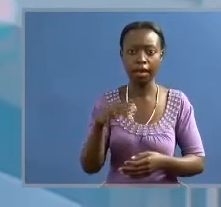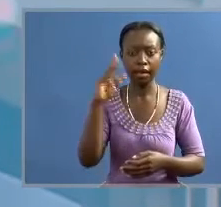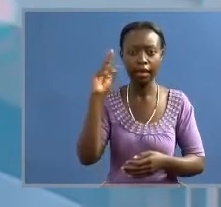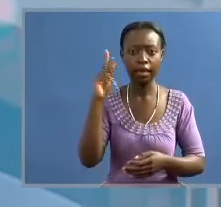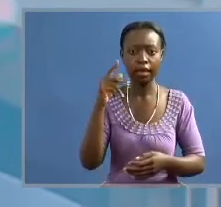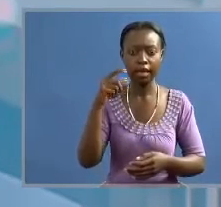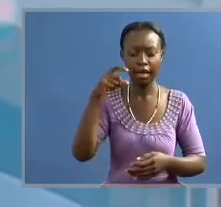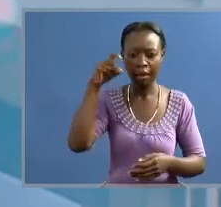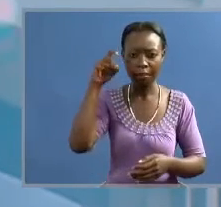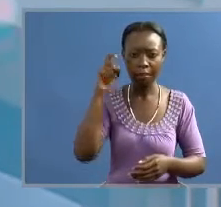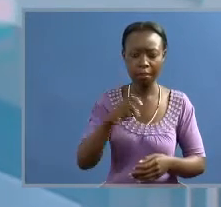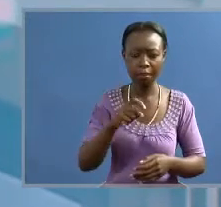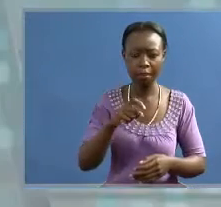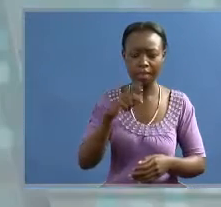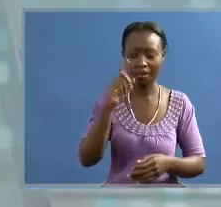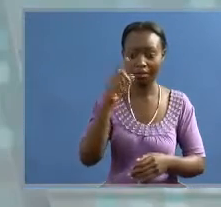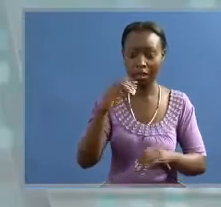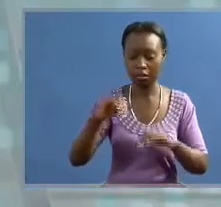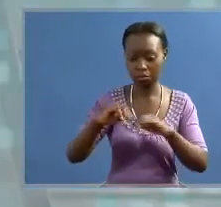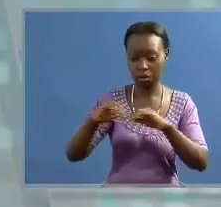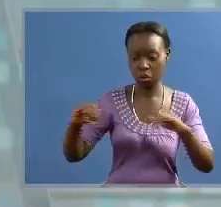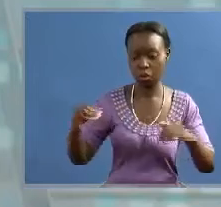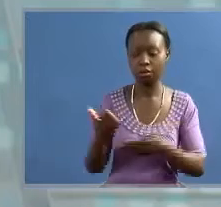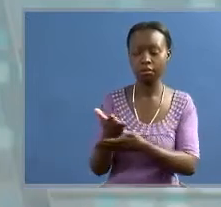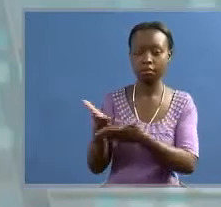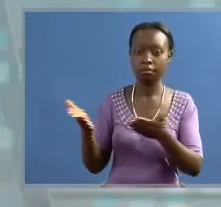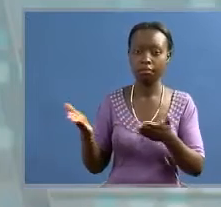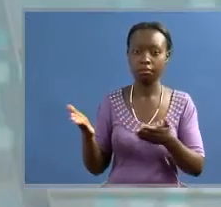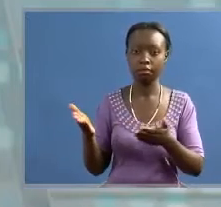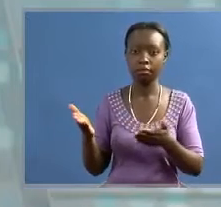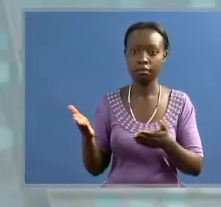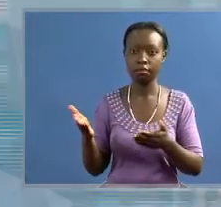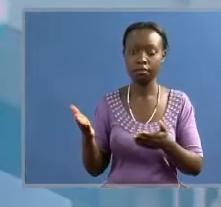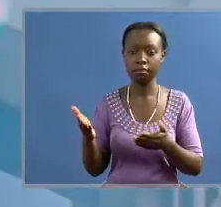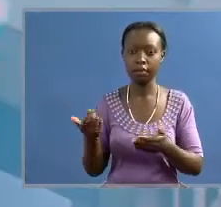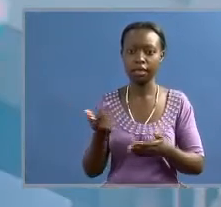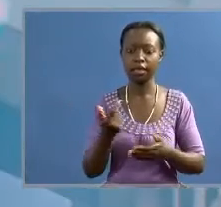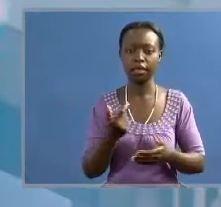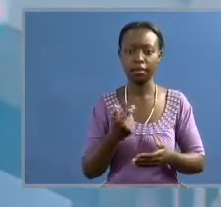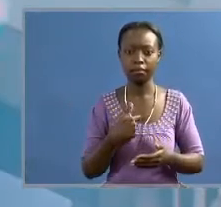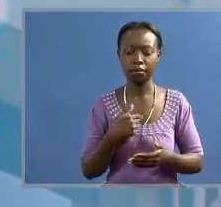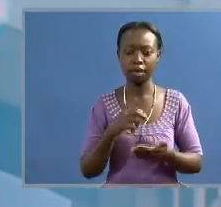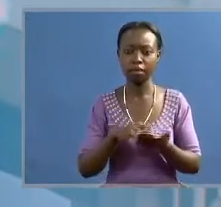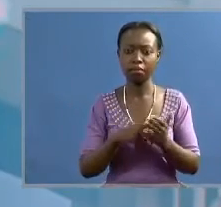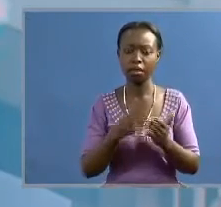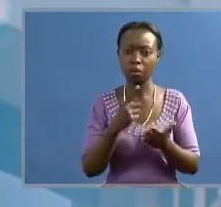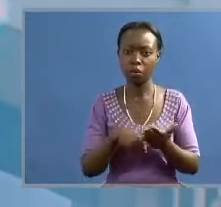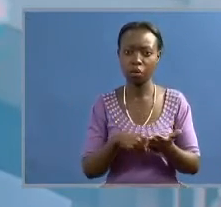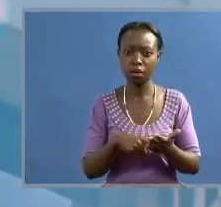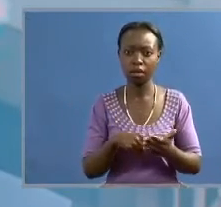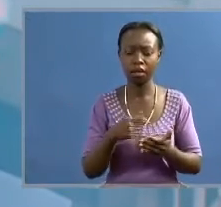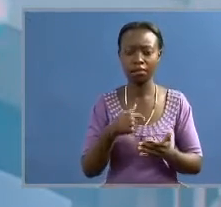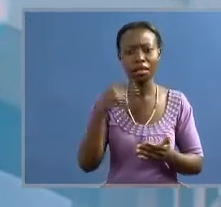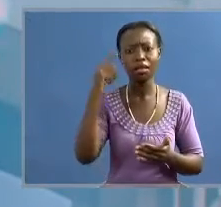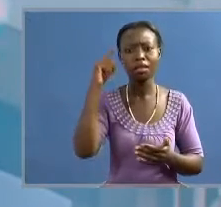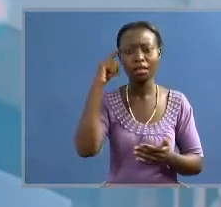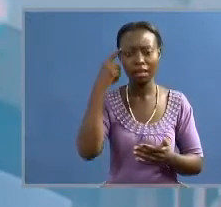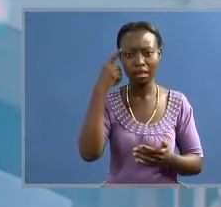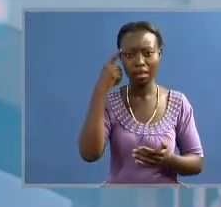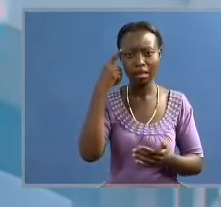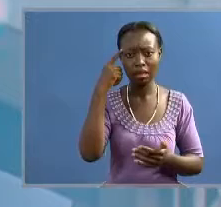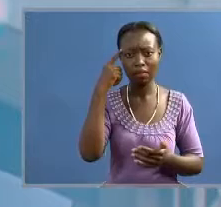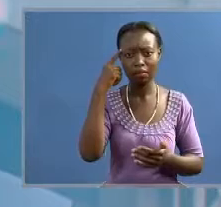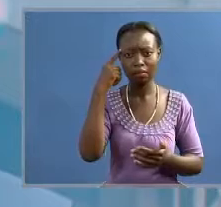them. Right. Yes. I'm not saying that they should not be brought to Kenya, but I think there are mechanisms that